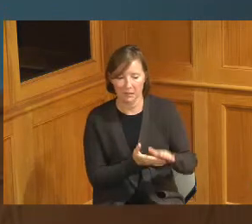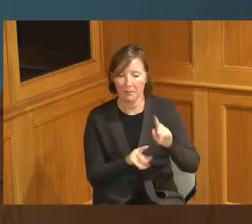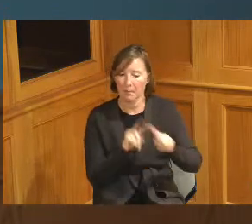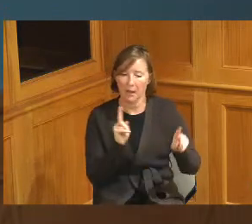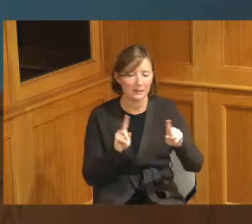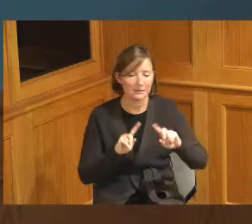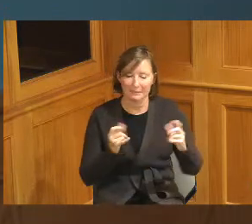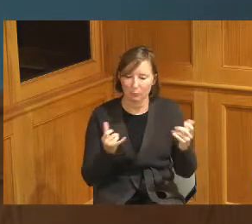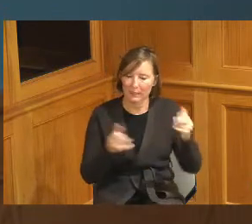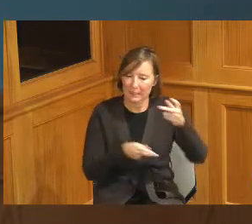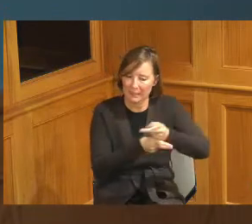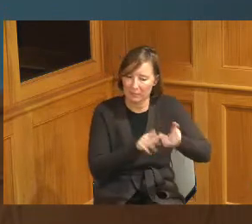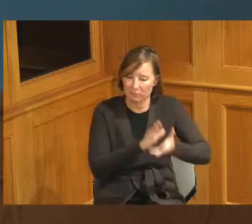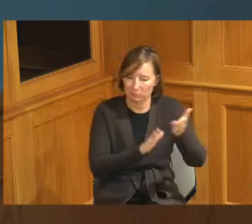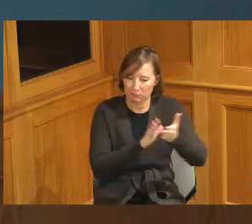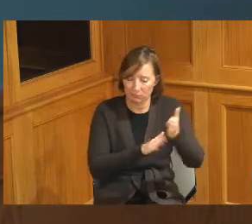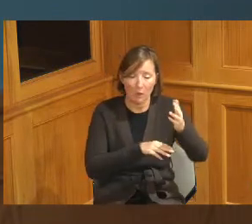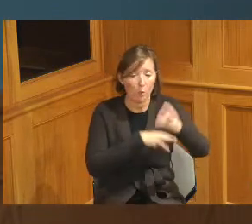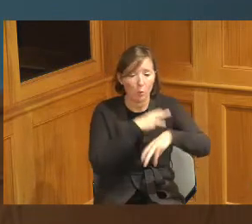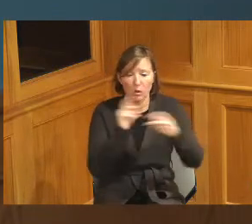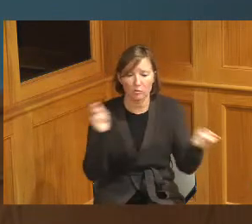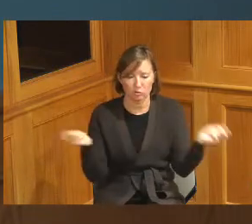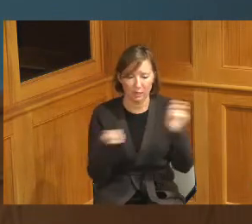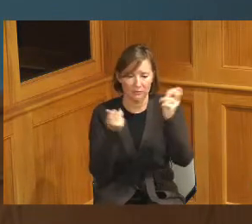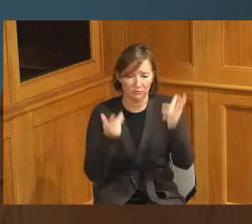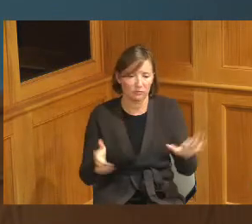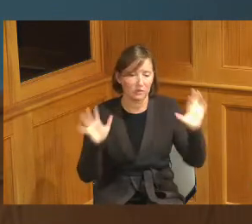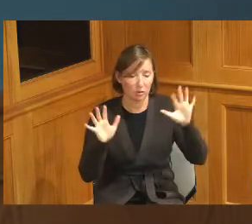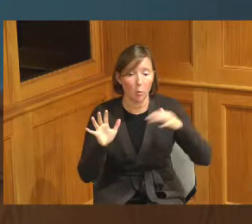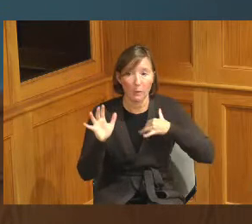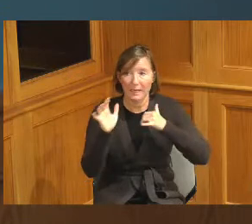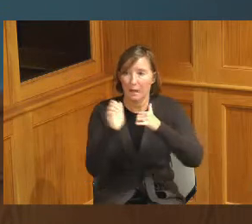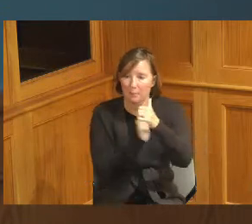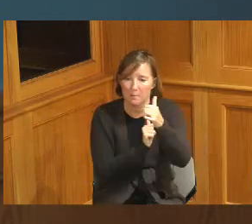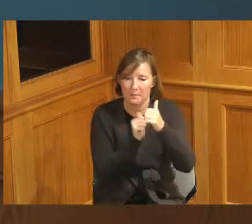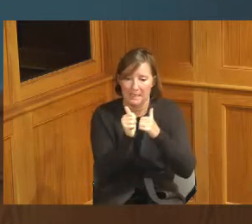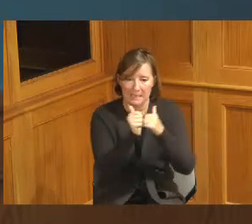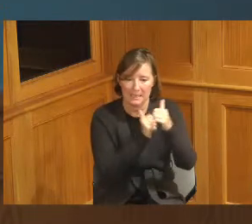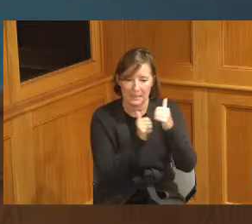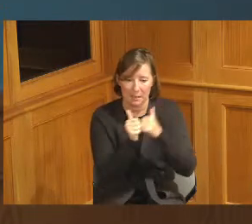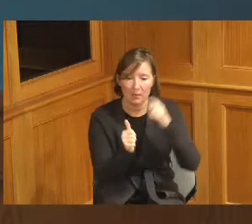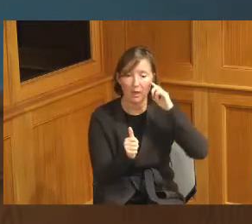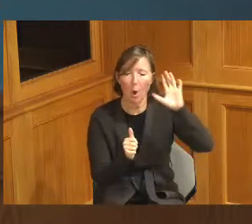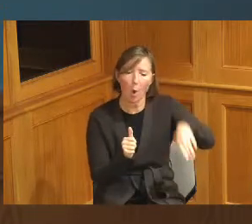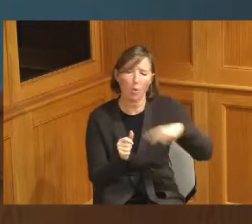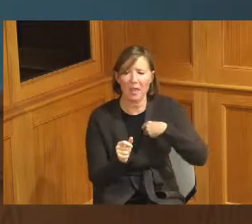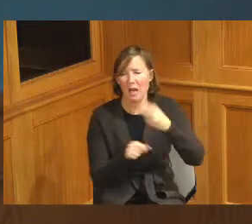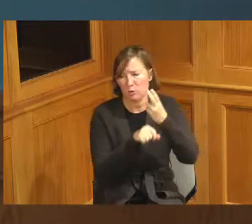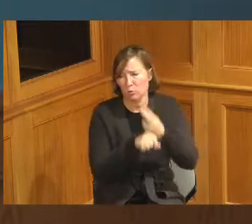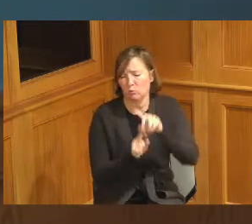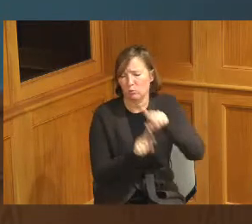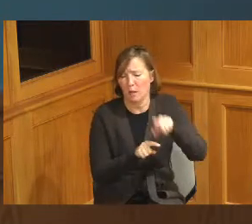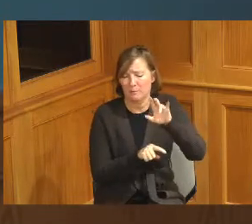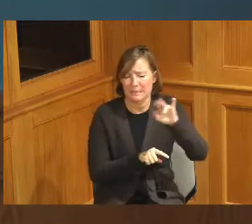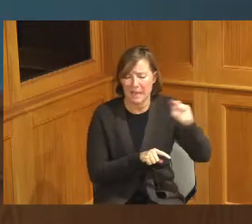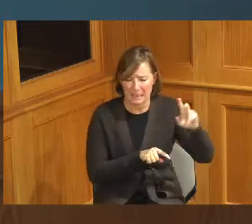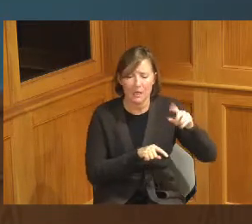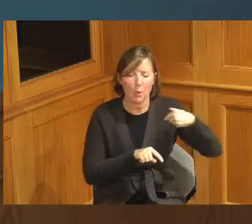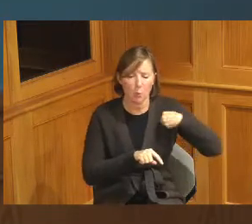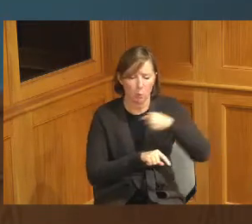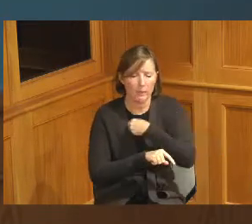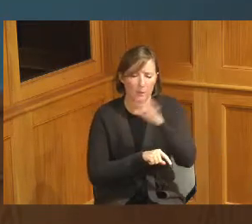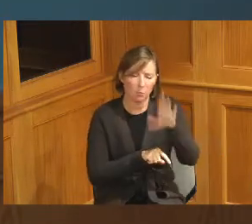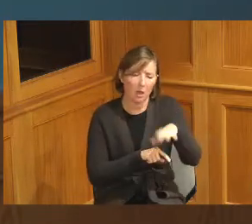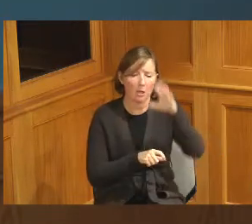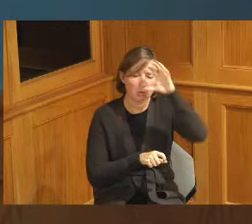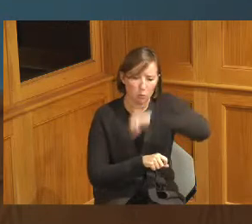competition. We can't sit back and say, oh, they're gonna come every year. Even Black Tech Week now has put out an RFP, and they